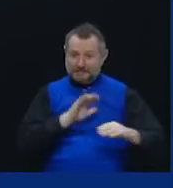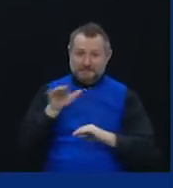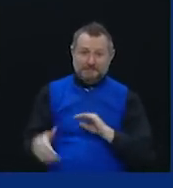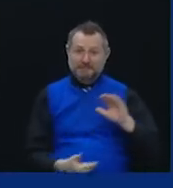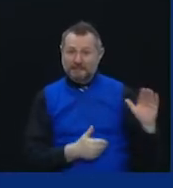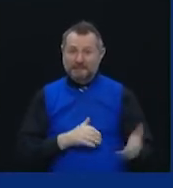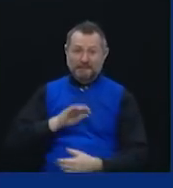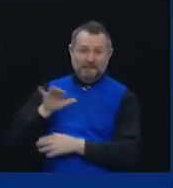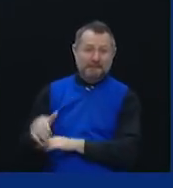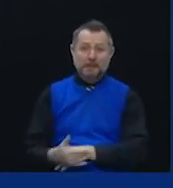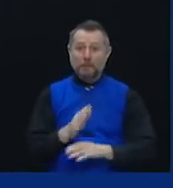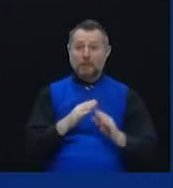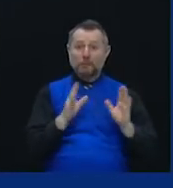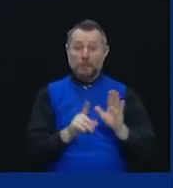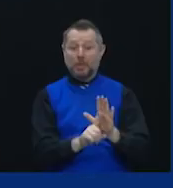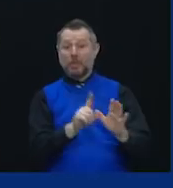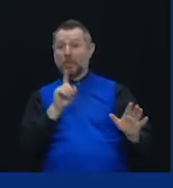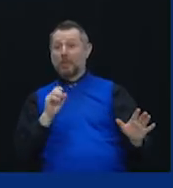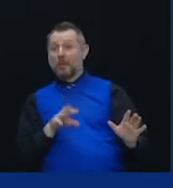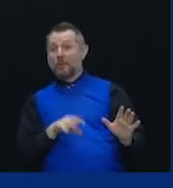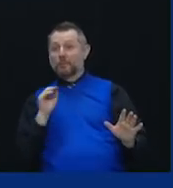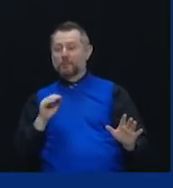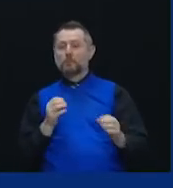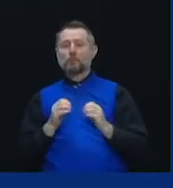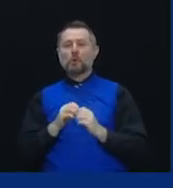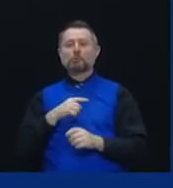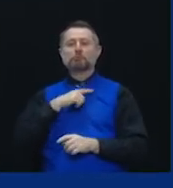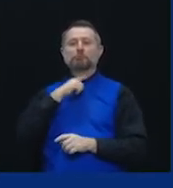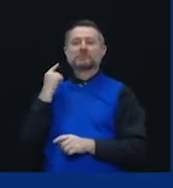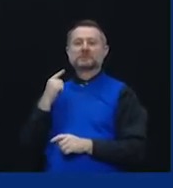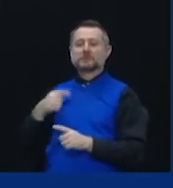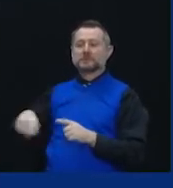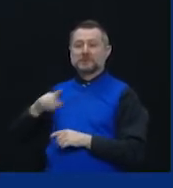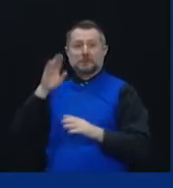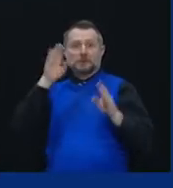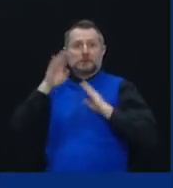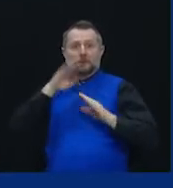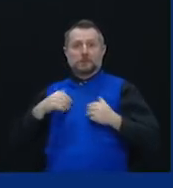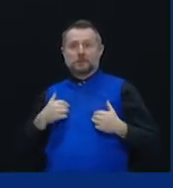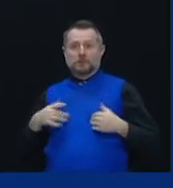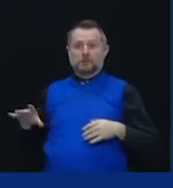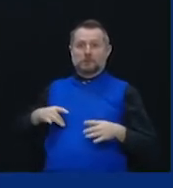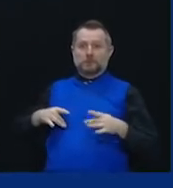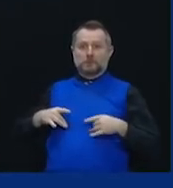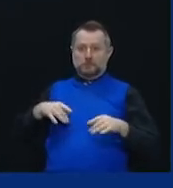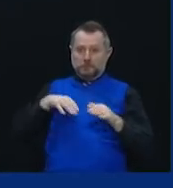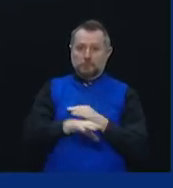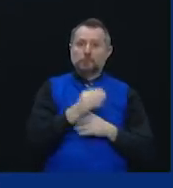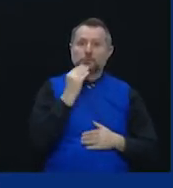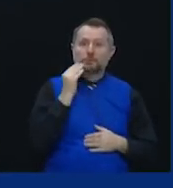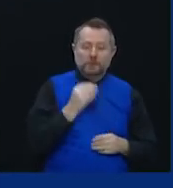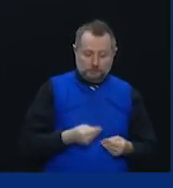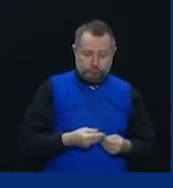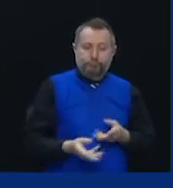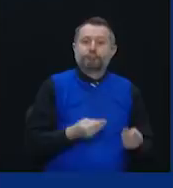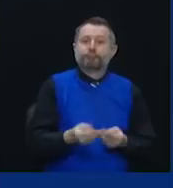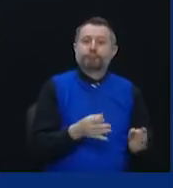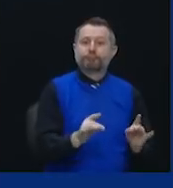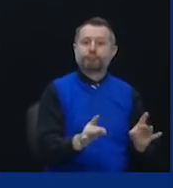endanger yourself. Worry that you may bring back the virus to your own family every